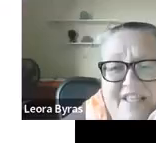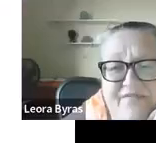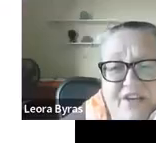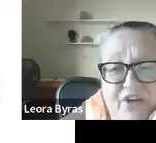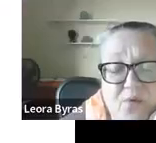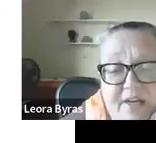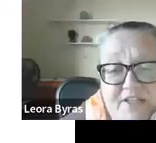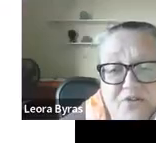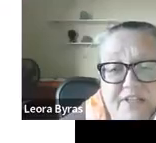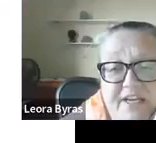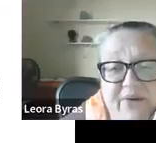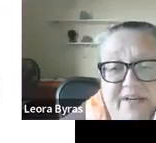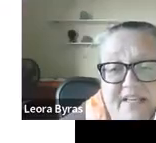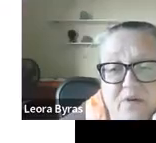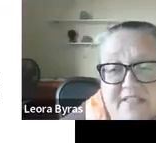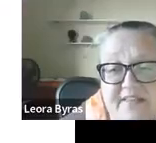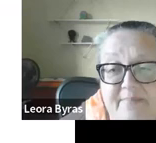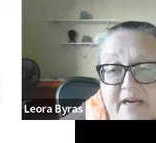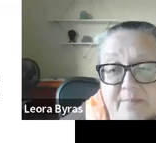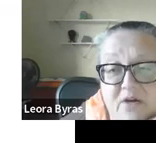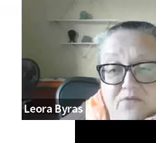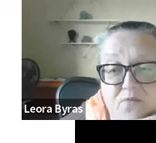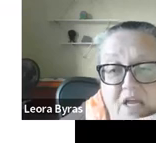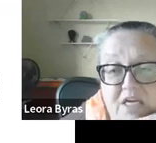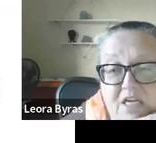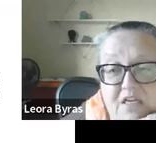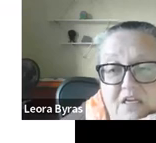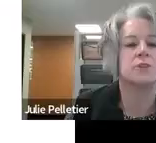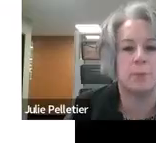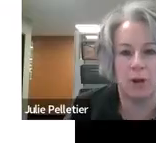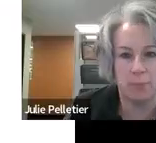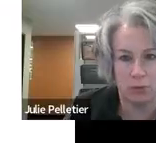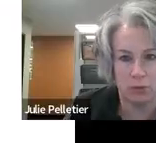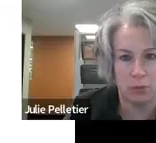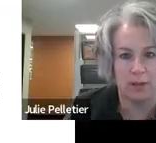Is it the new one, Julie, or was it the bare bones one?